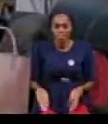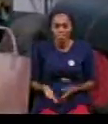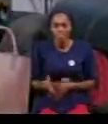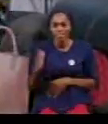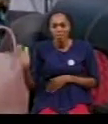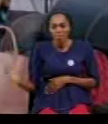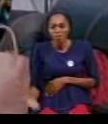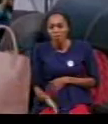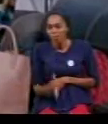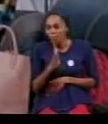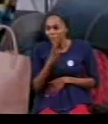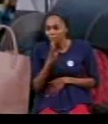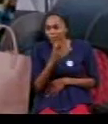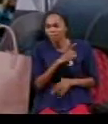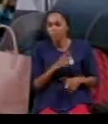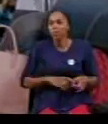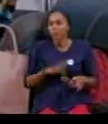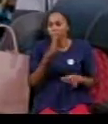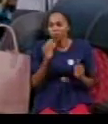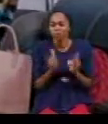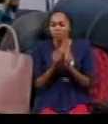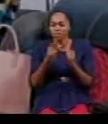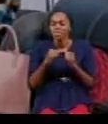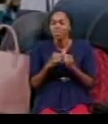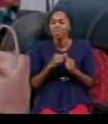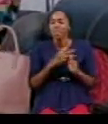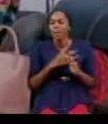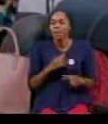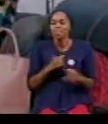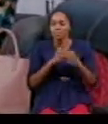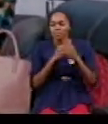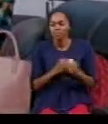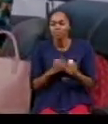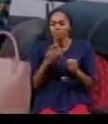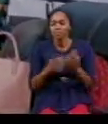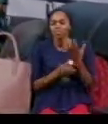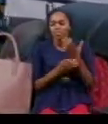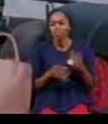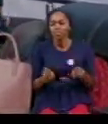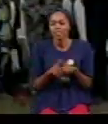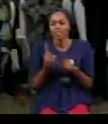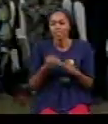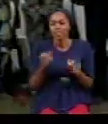The Lord continue to be with you and to strengthen your hand as you walk with our father in the Lord in Jesus' name.